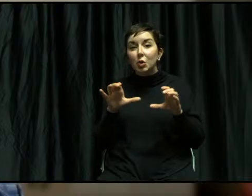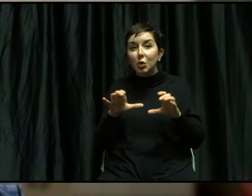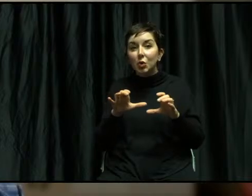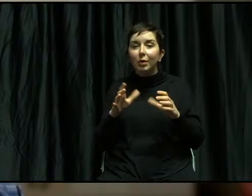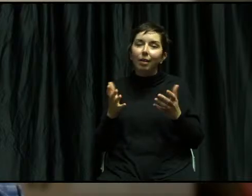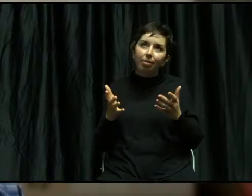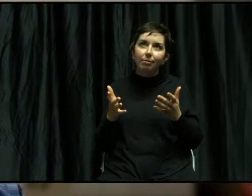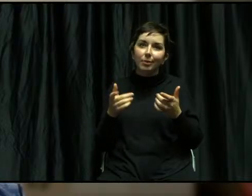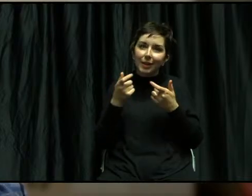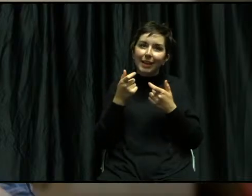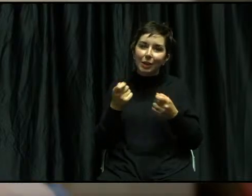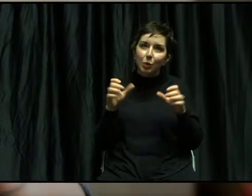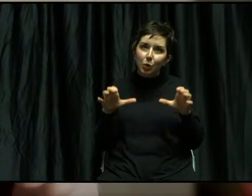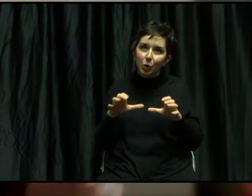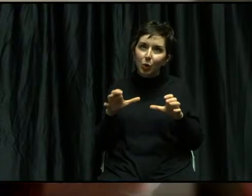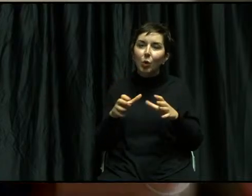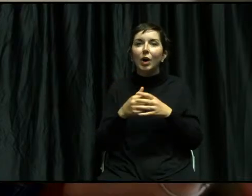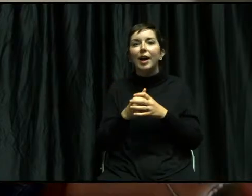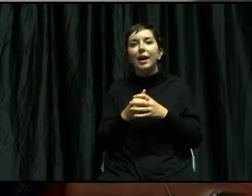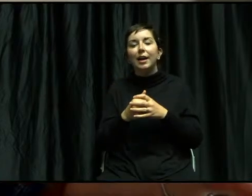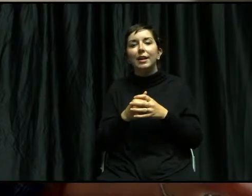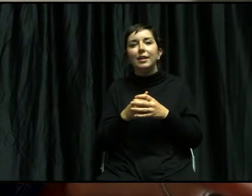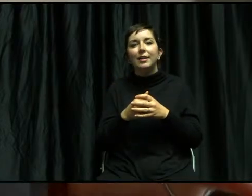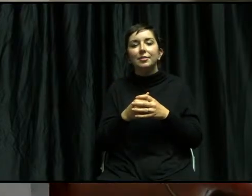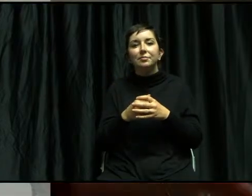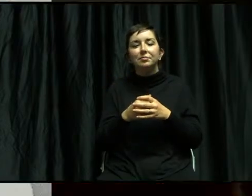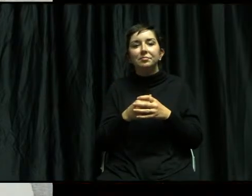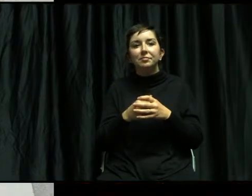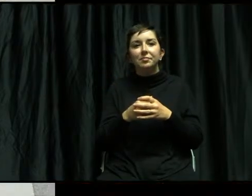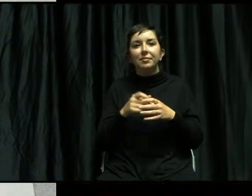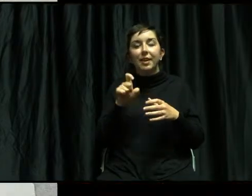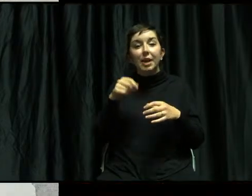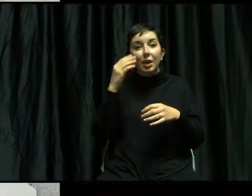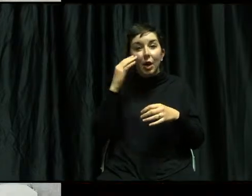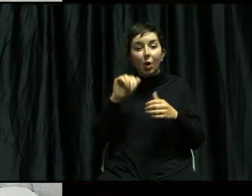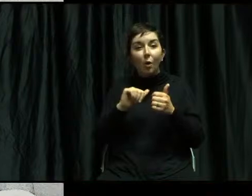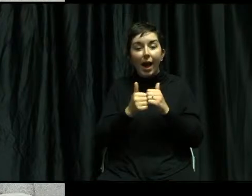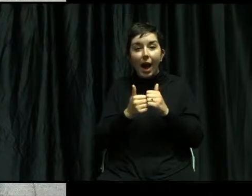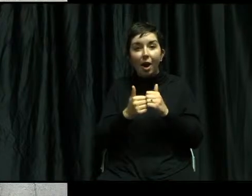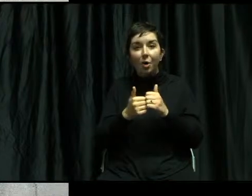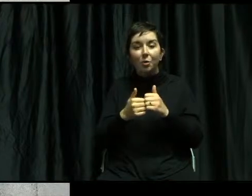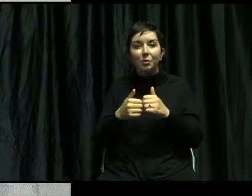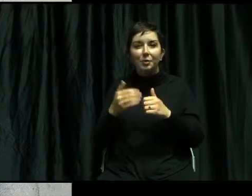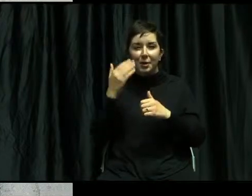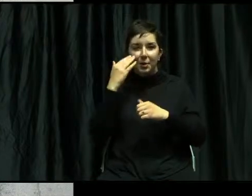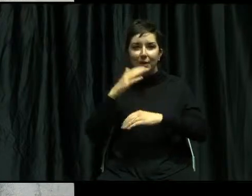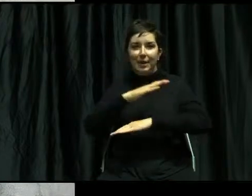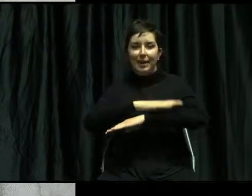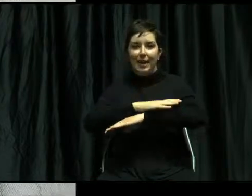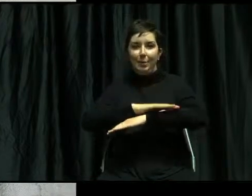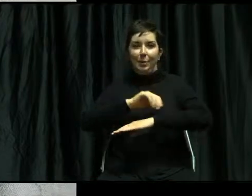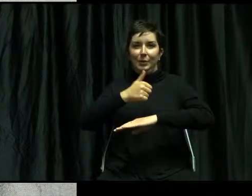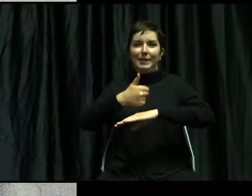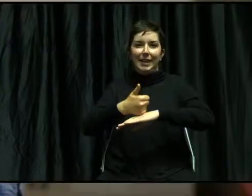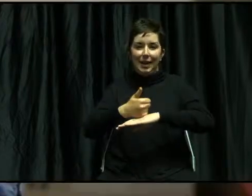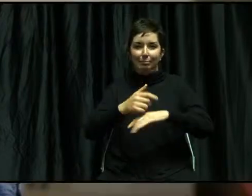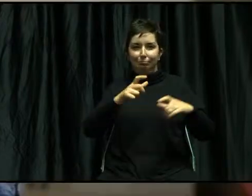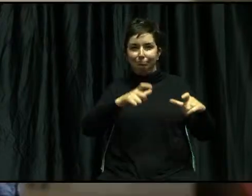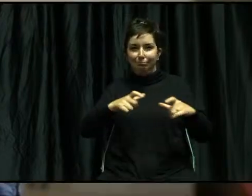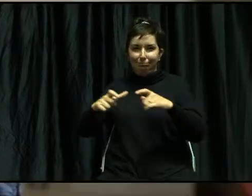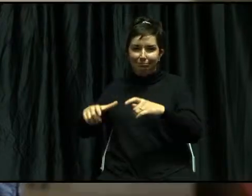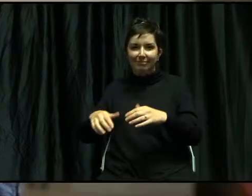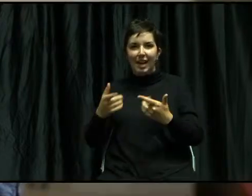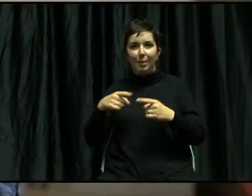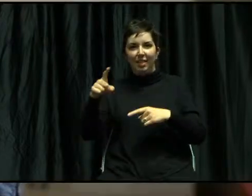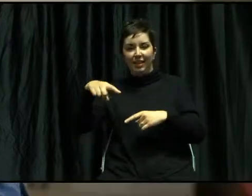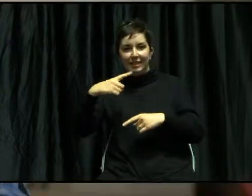really kind of interesting, set a table, know how to set a table. And they announced me as the National College Queen. My dad